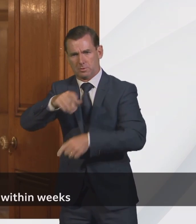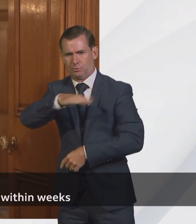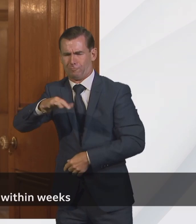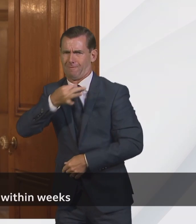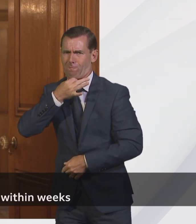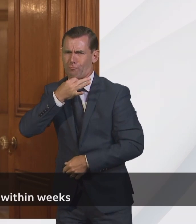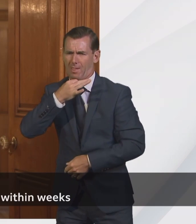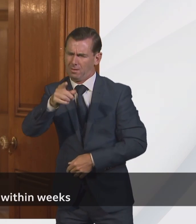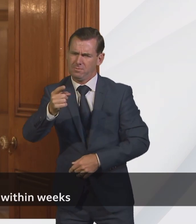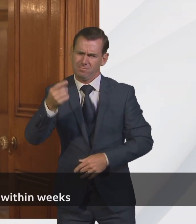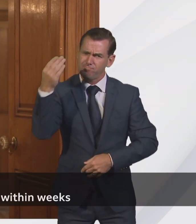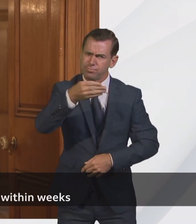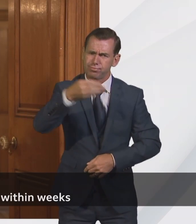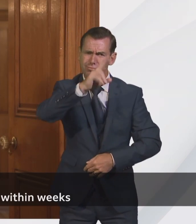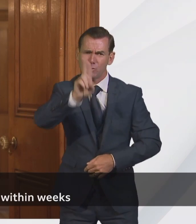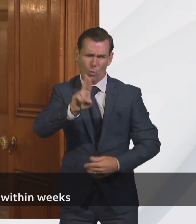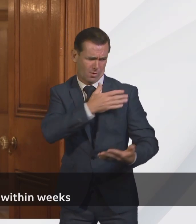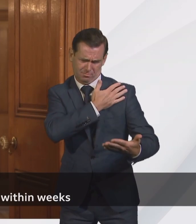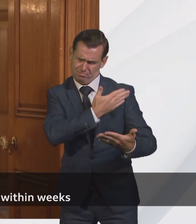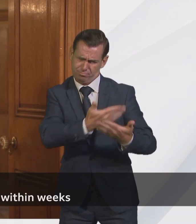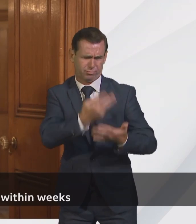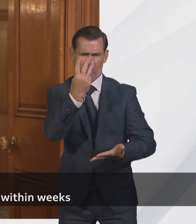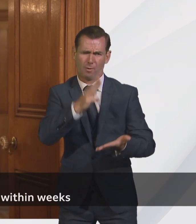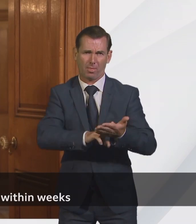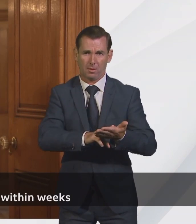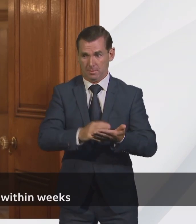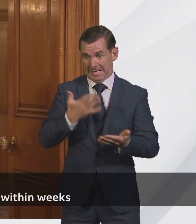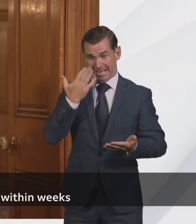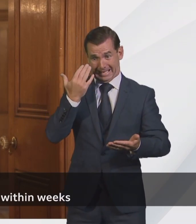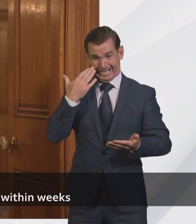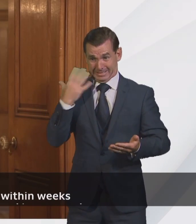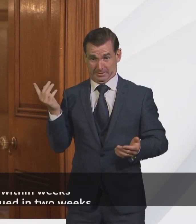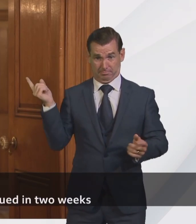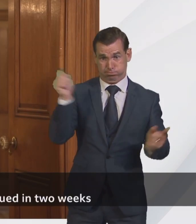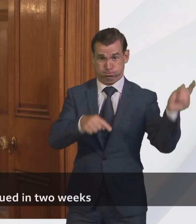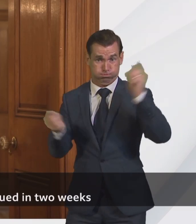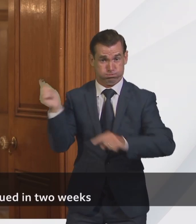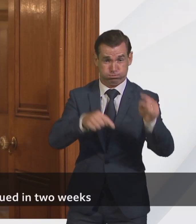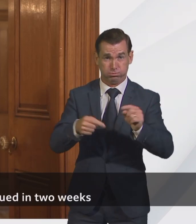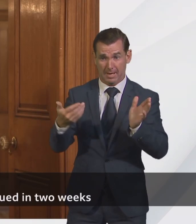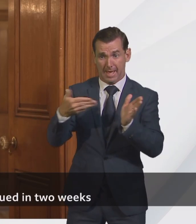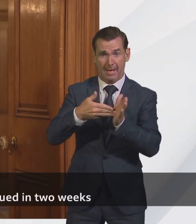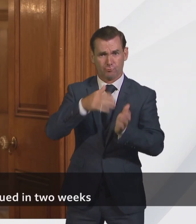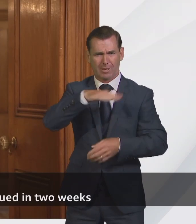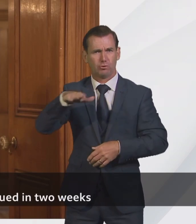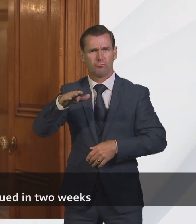children. We've seen a massive expansion in the number of children going into schools, and this has been done carefully and